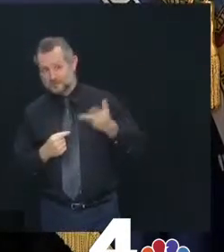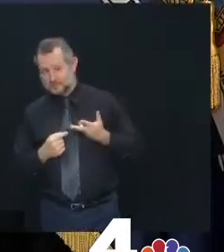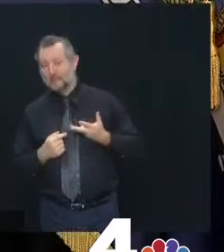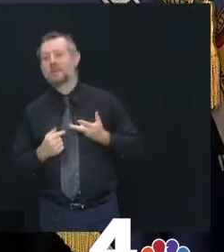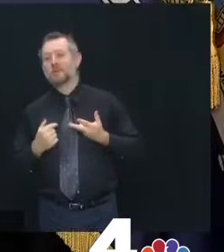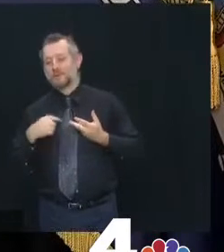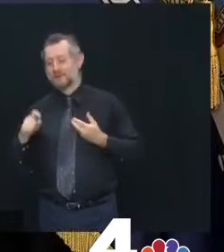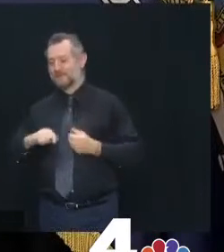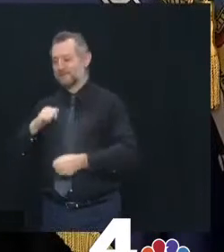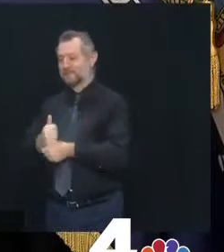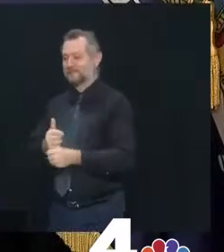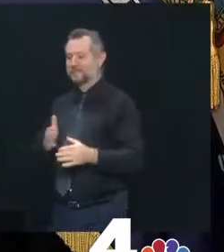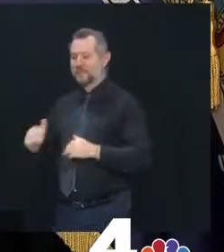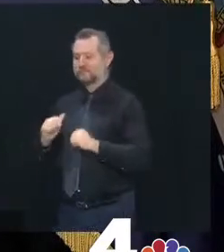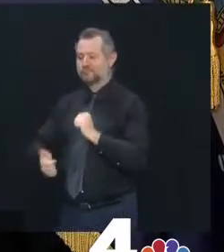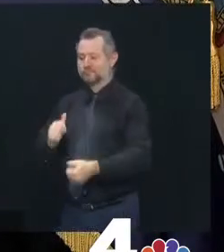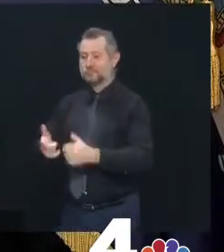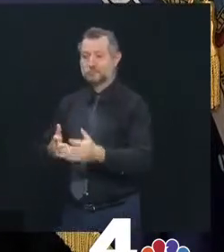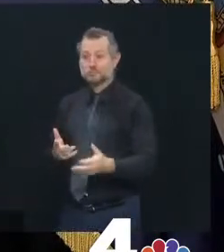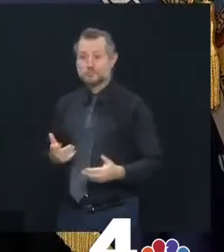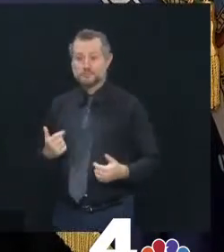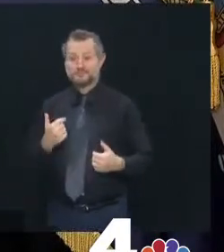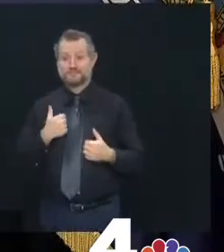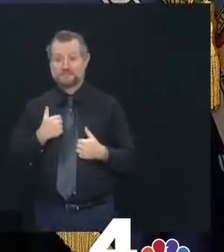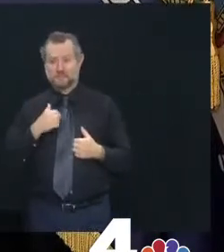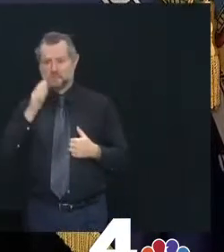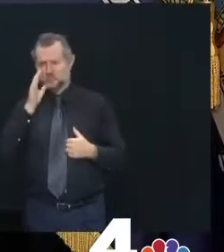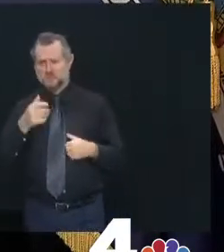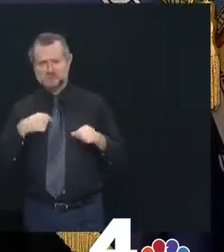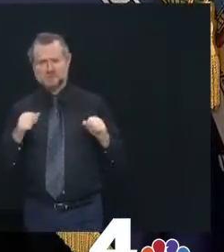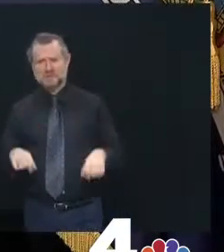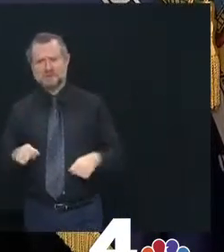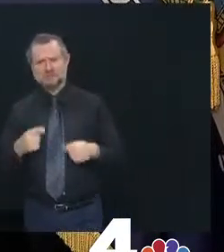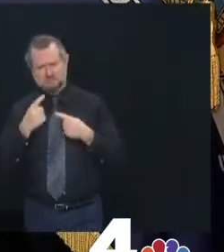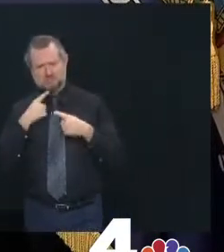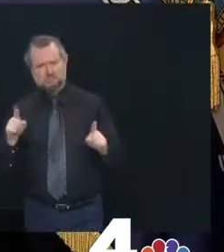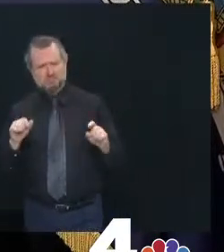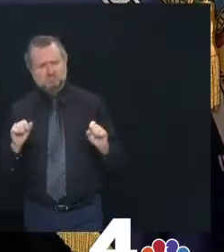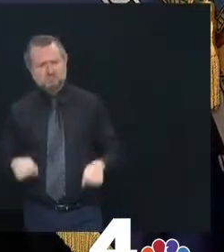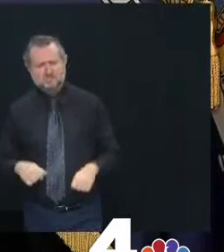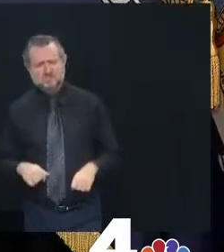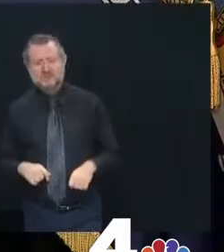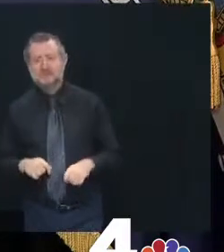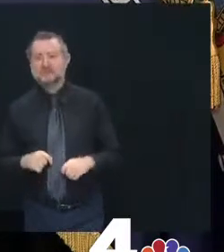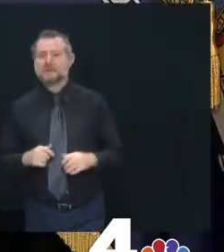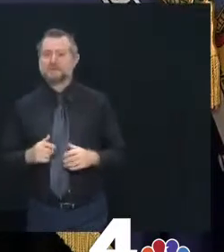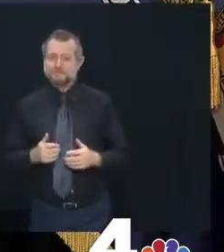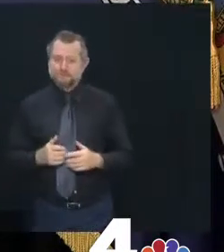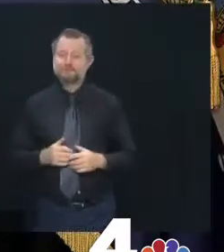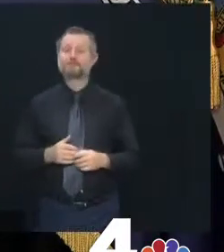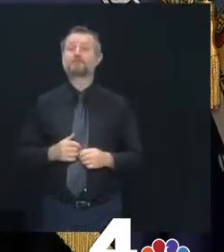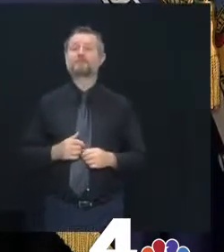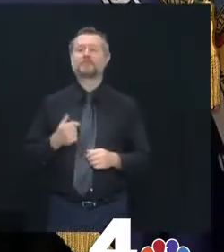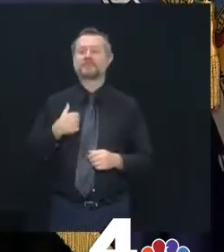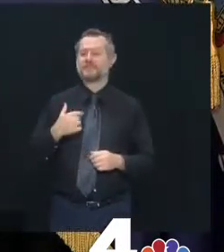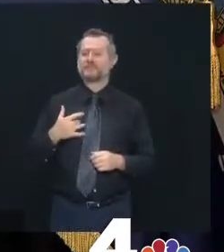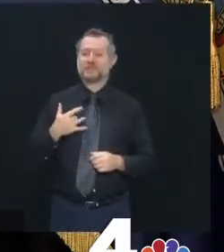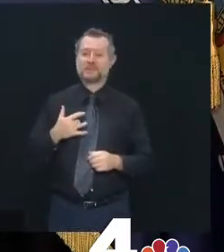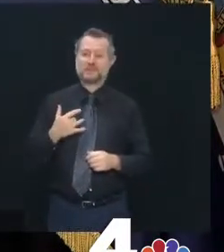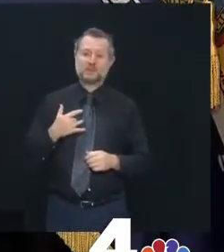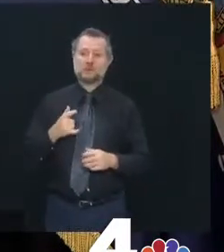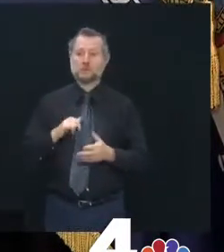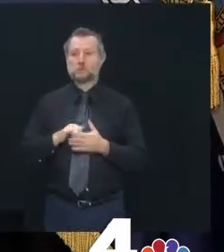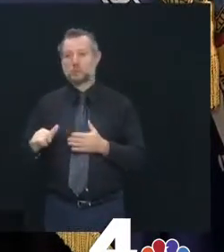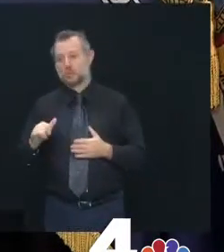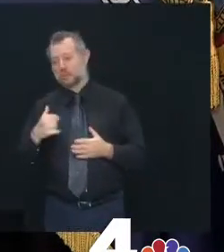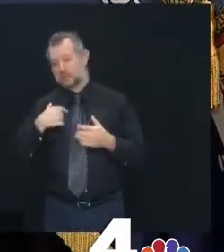I have total confidence that we can do whatever we need to do. And I believe, New York arrogance, that